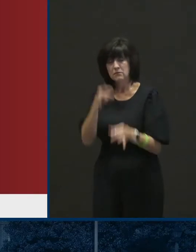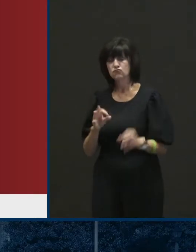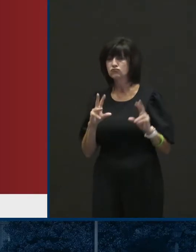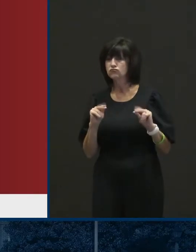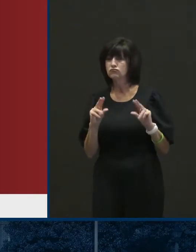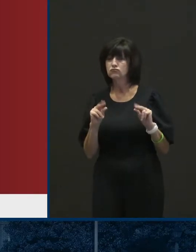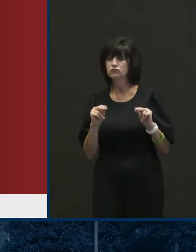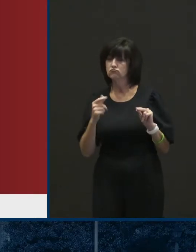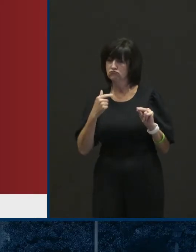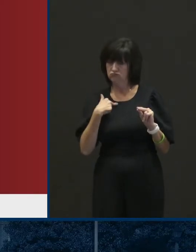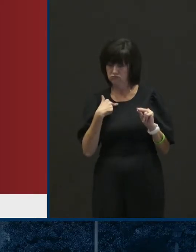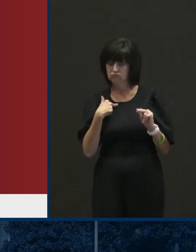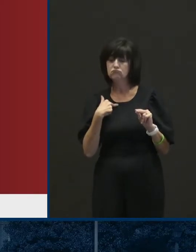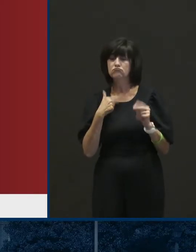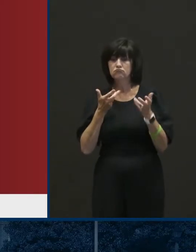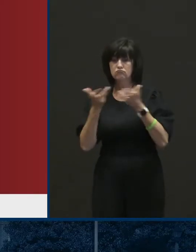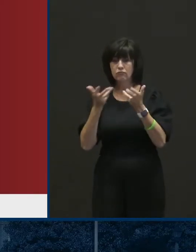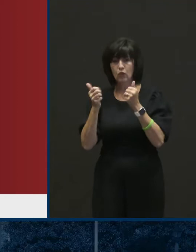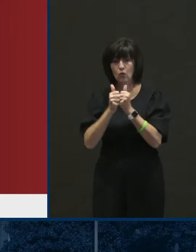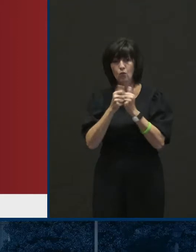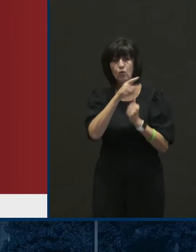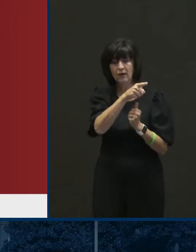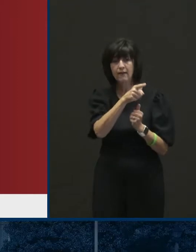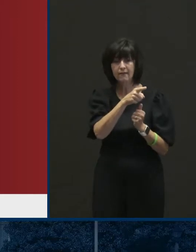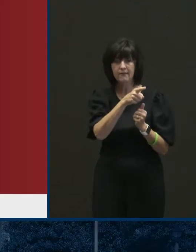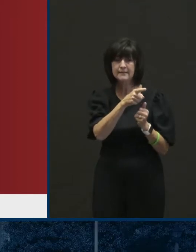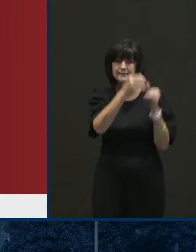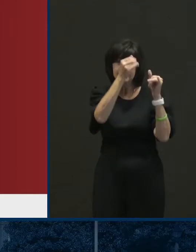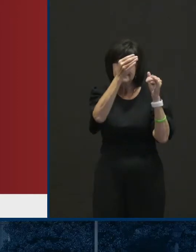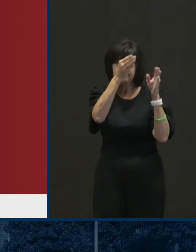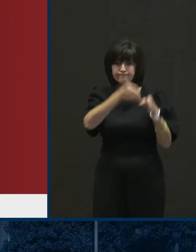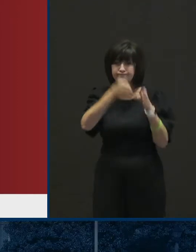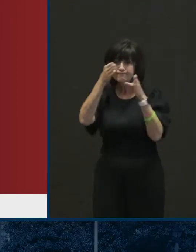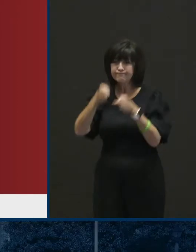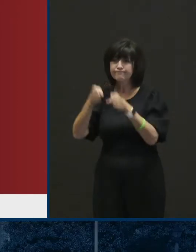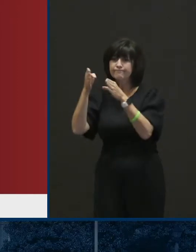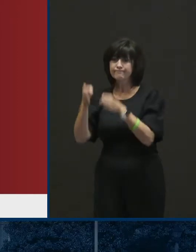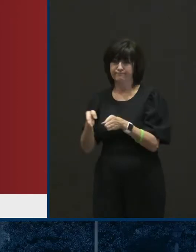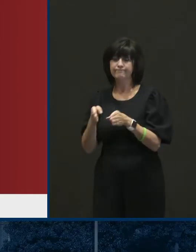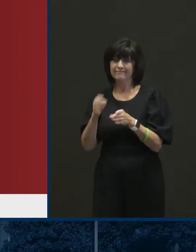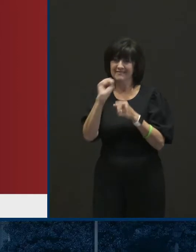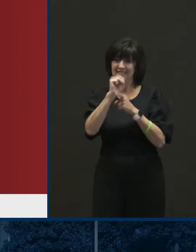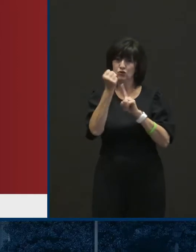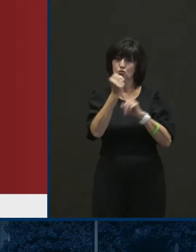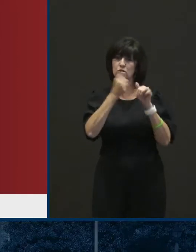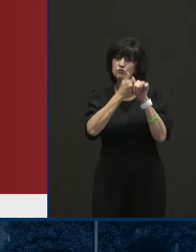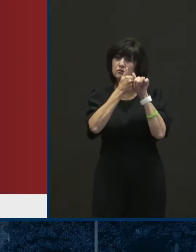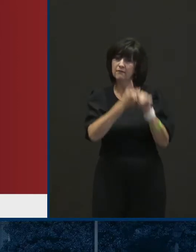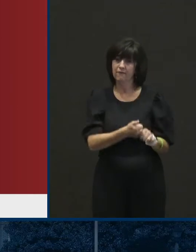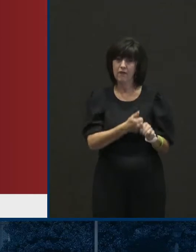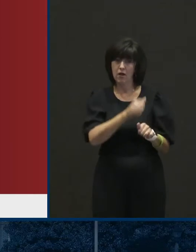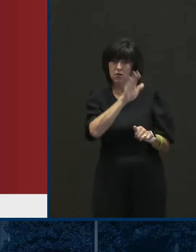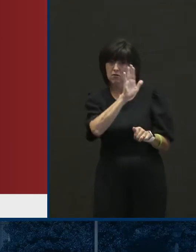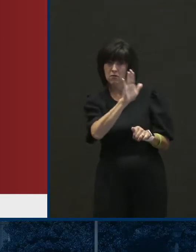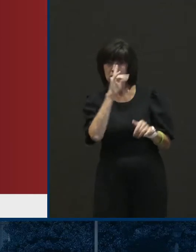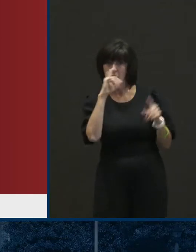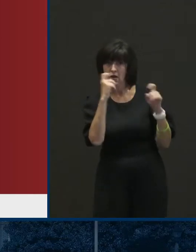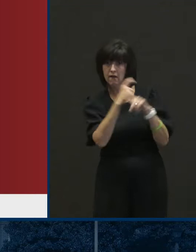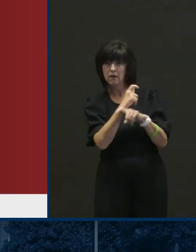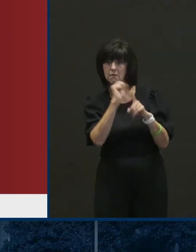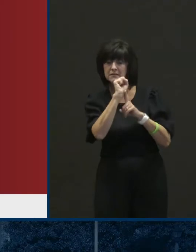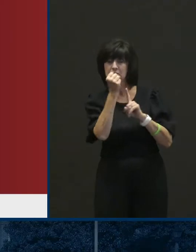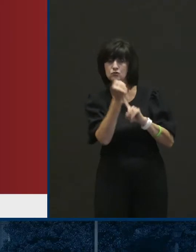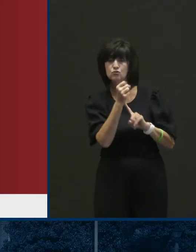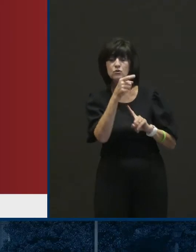accommodations that their buildings and student populations and the desires of their